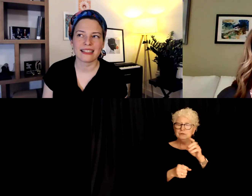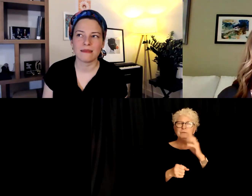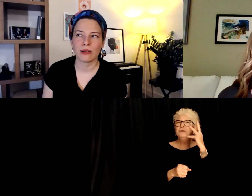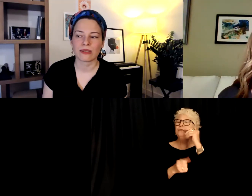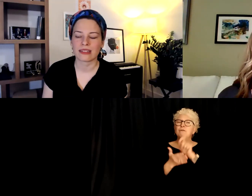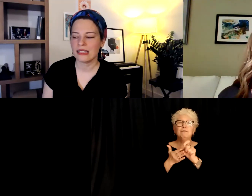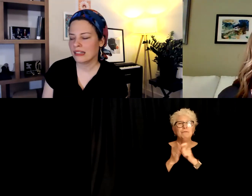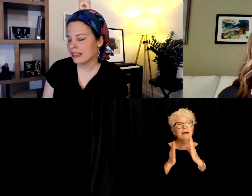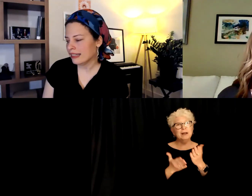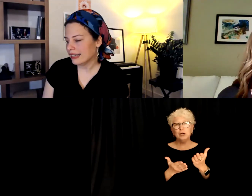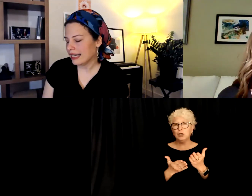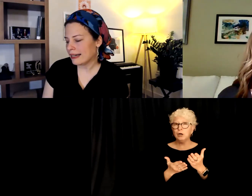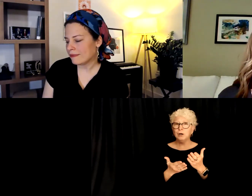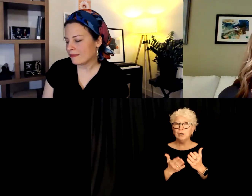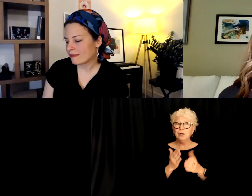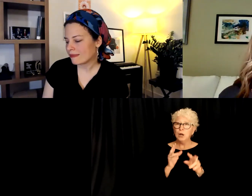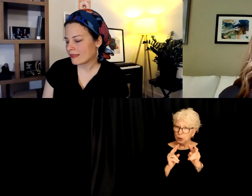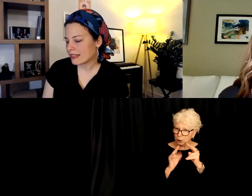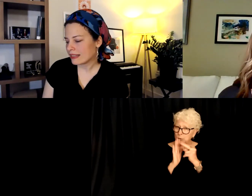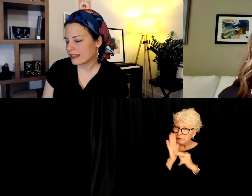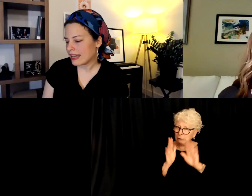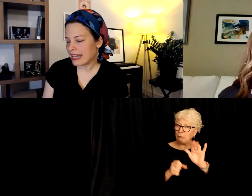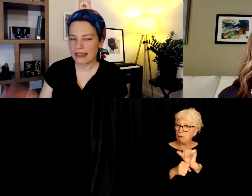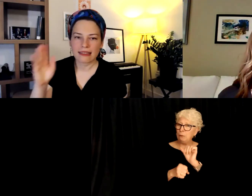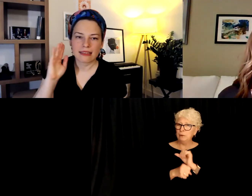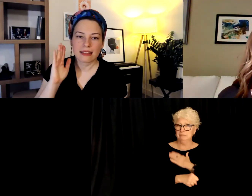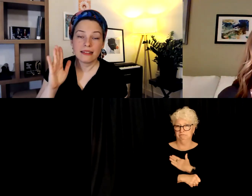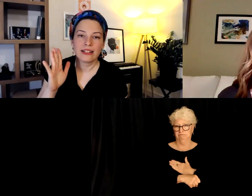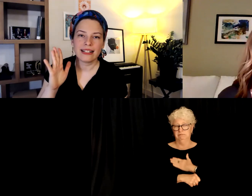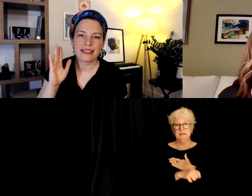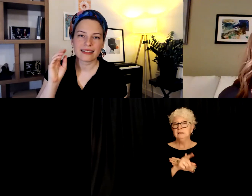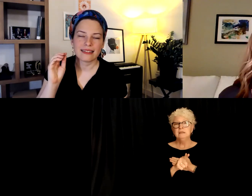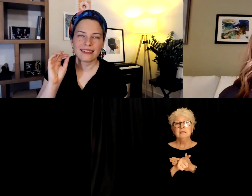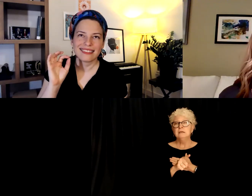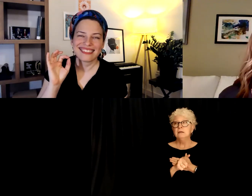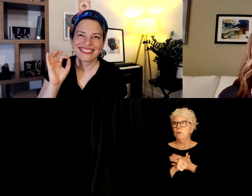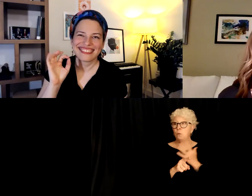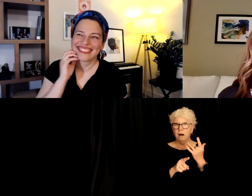has the most, I think the clearest,